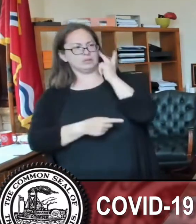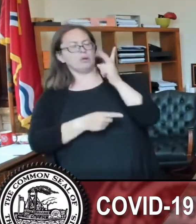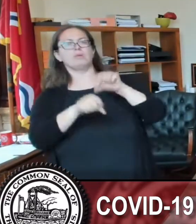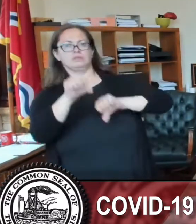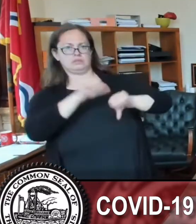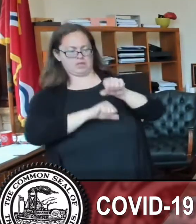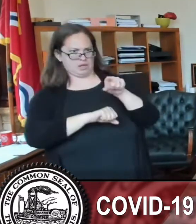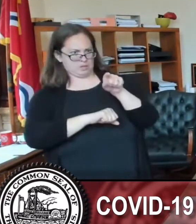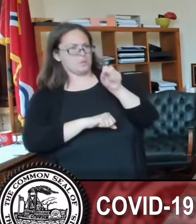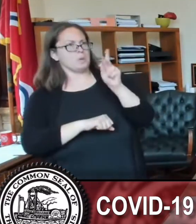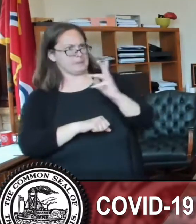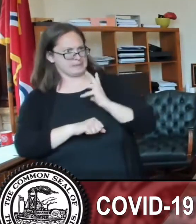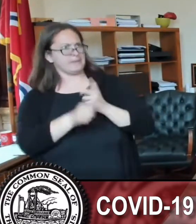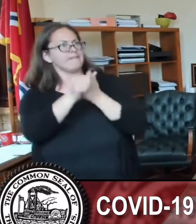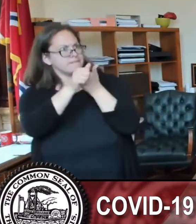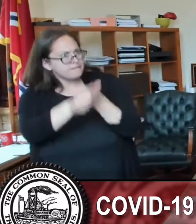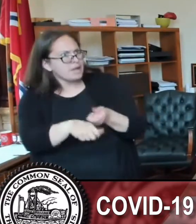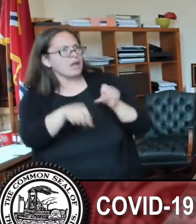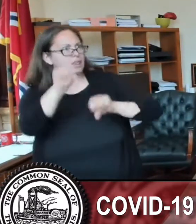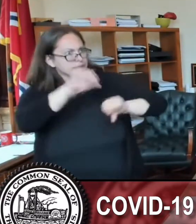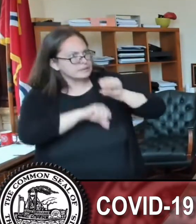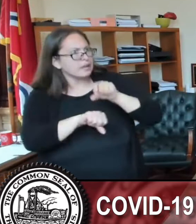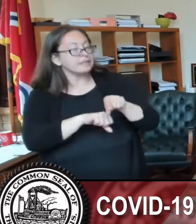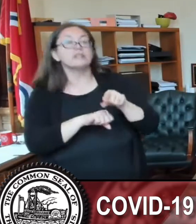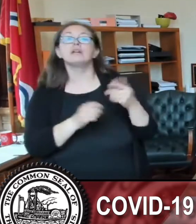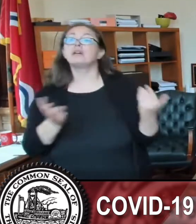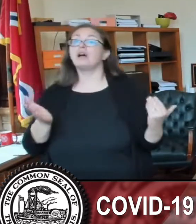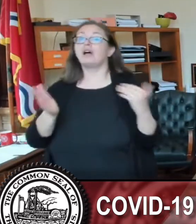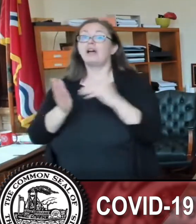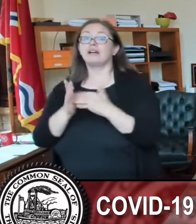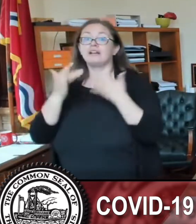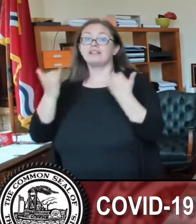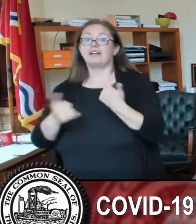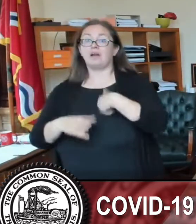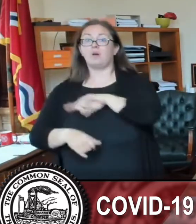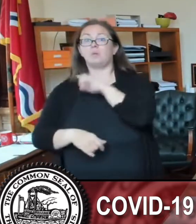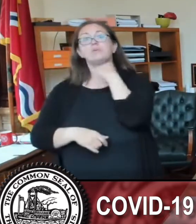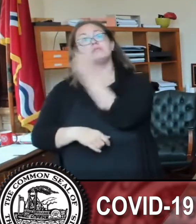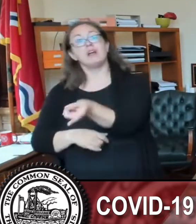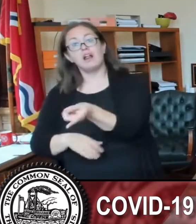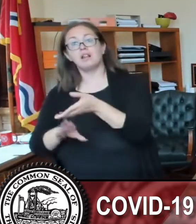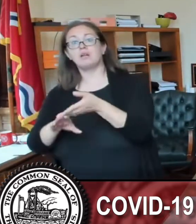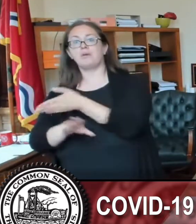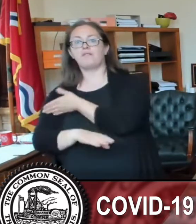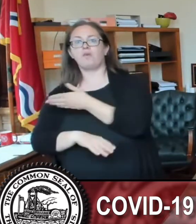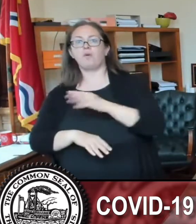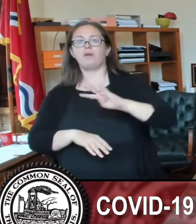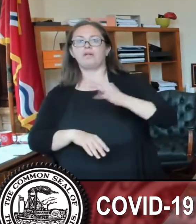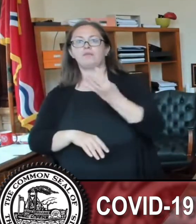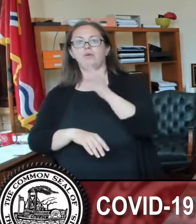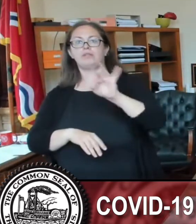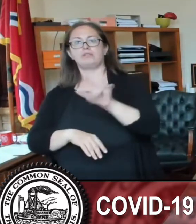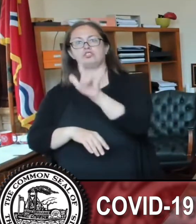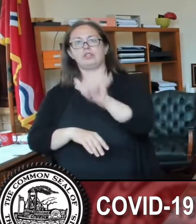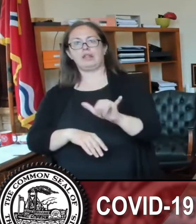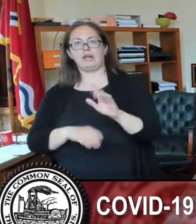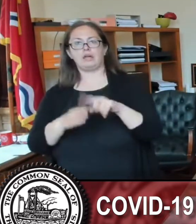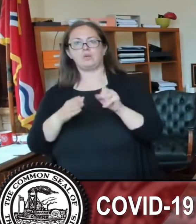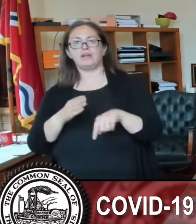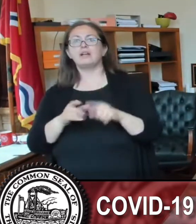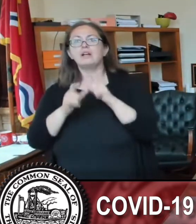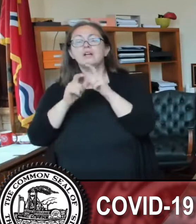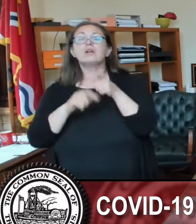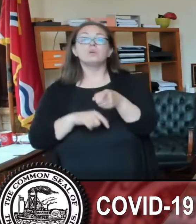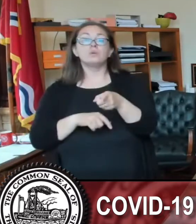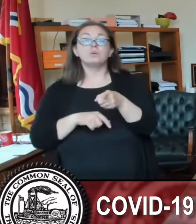approach. And today, once again, we are saying to you right before this holiday weekend, wear a mask if